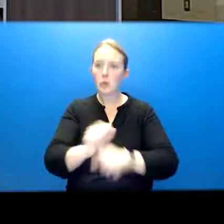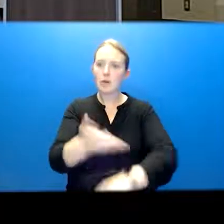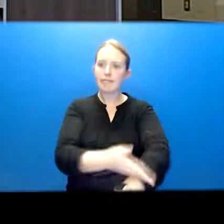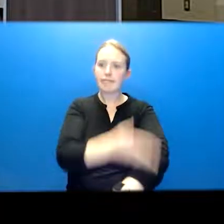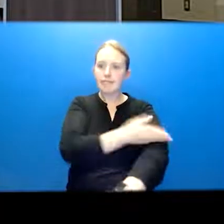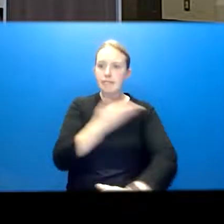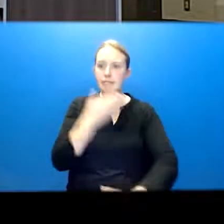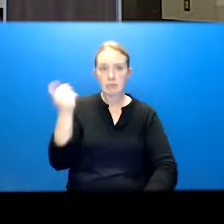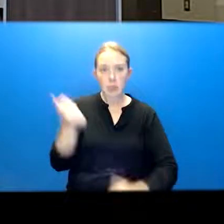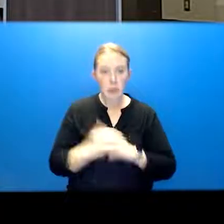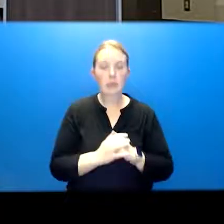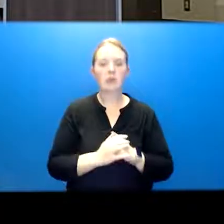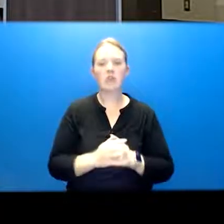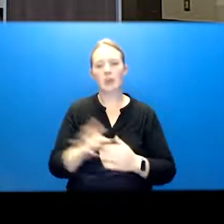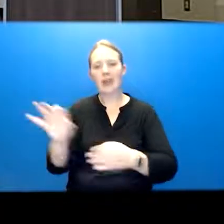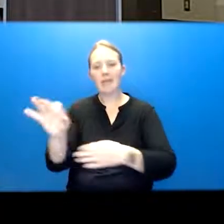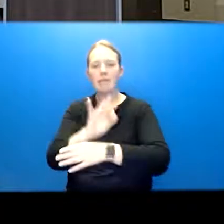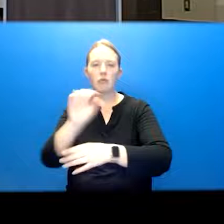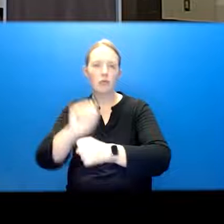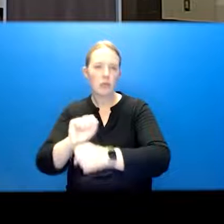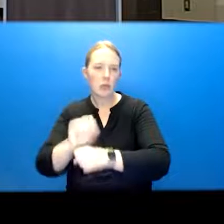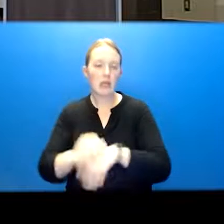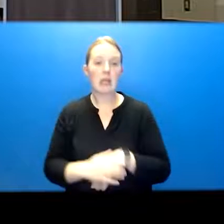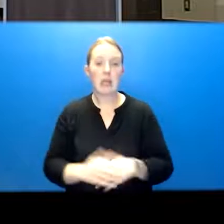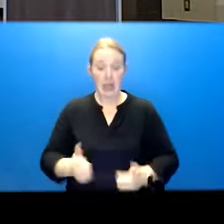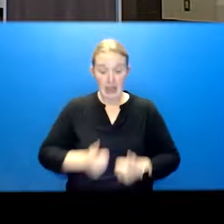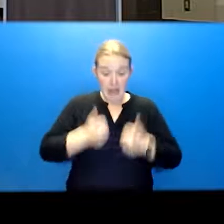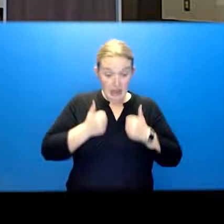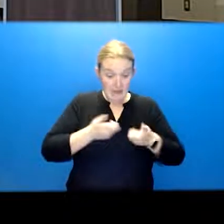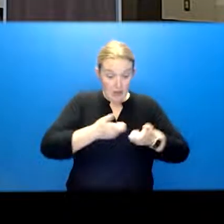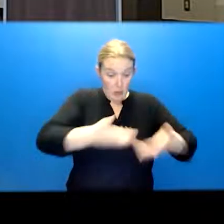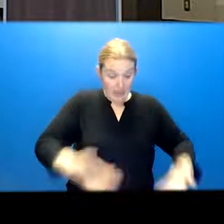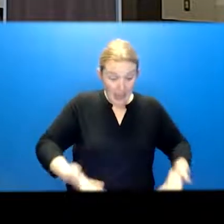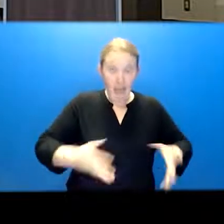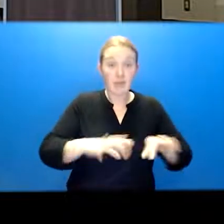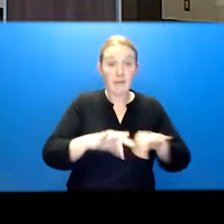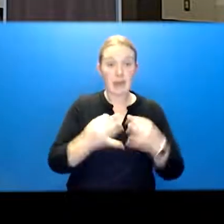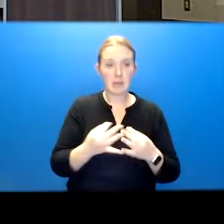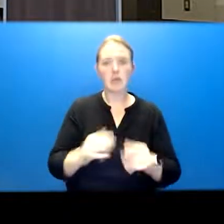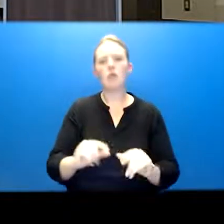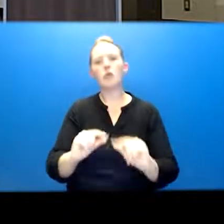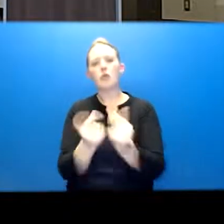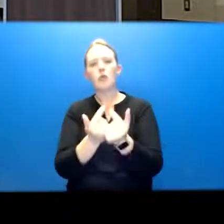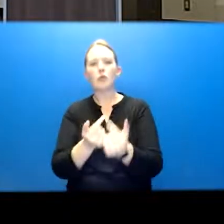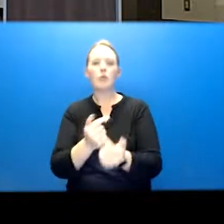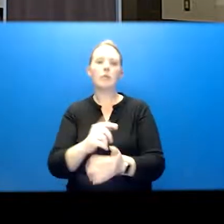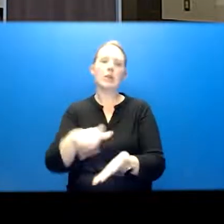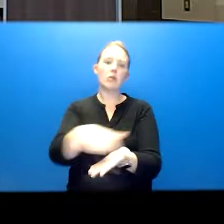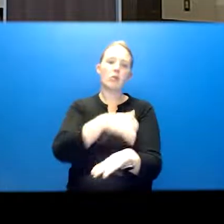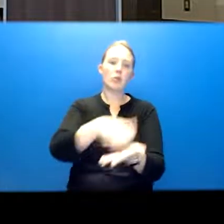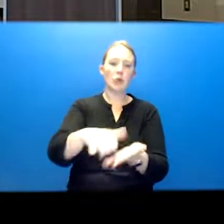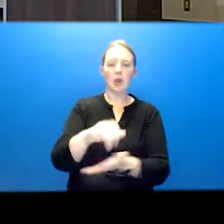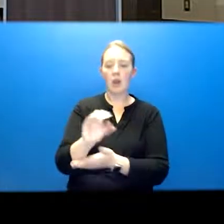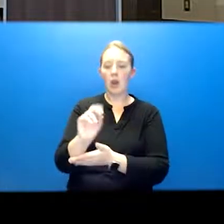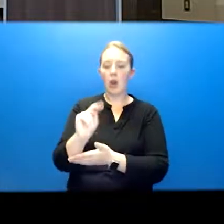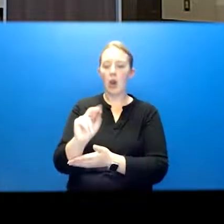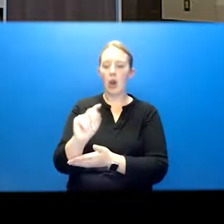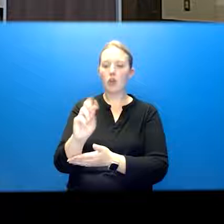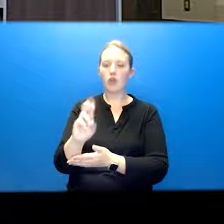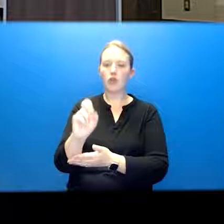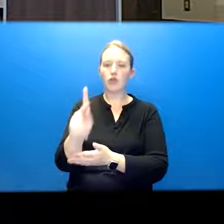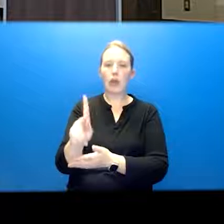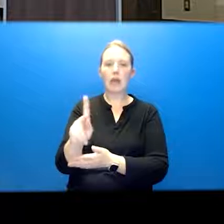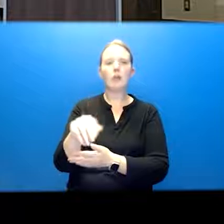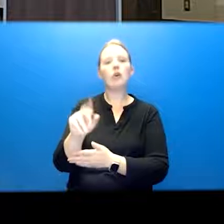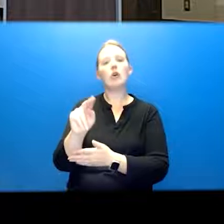functional outcomes. Living without a family member, the group in New York On Track New York really found that